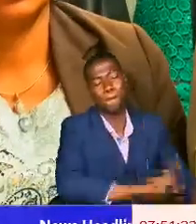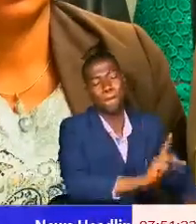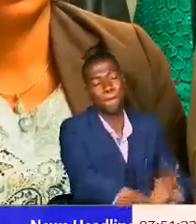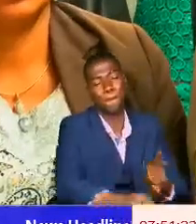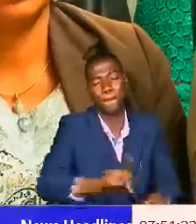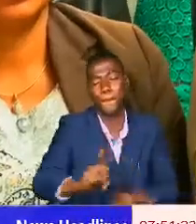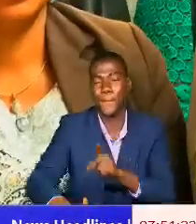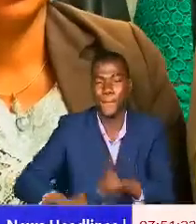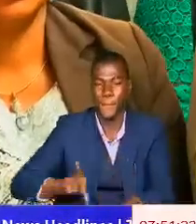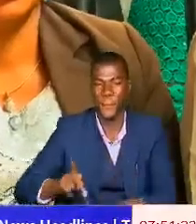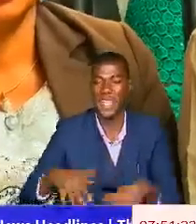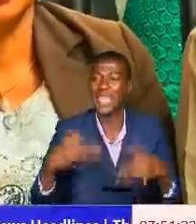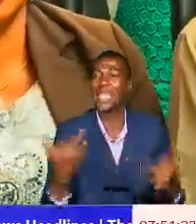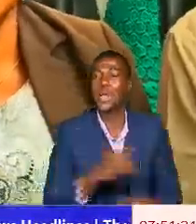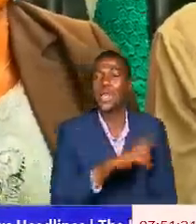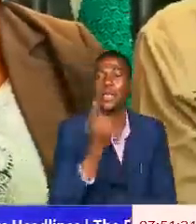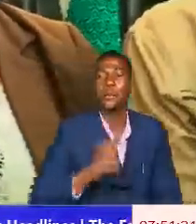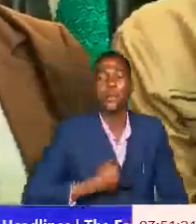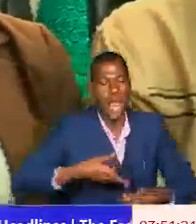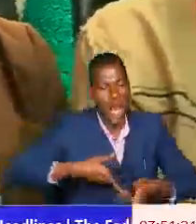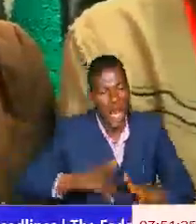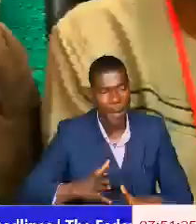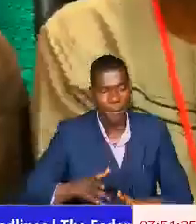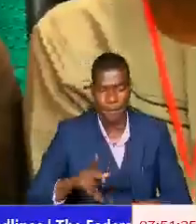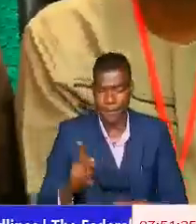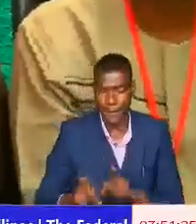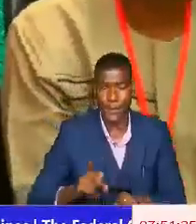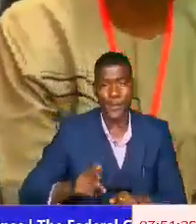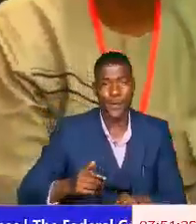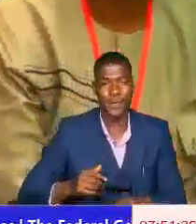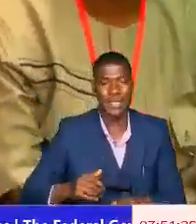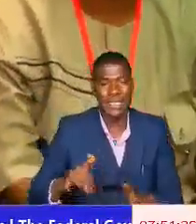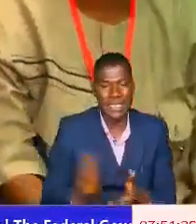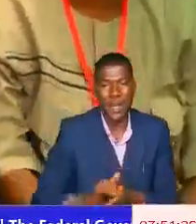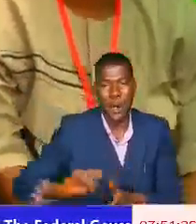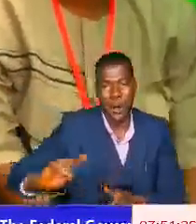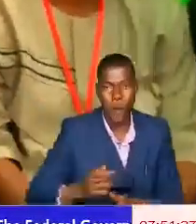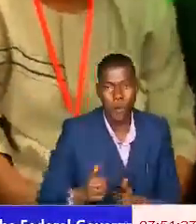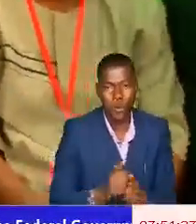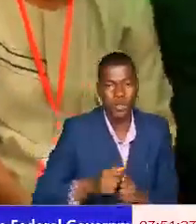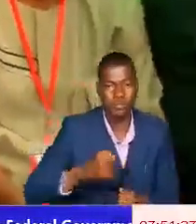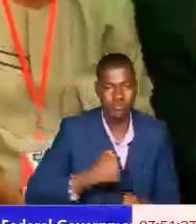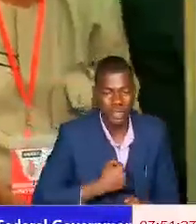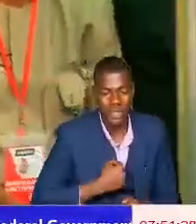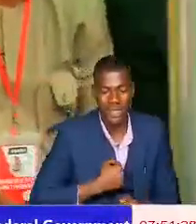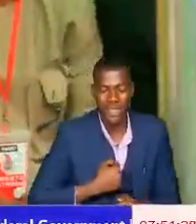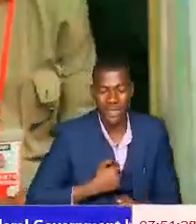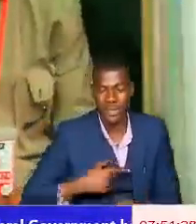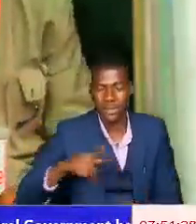today, I go give my people, team members, okay, and a team,